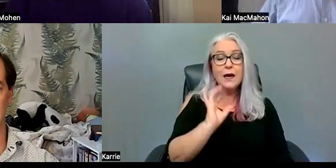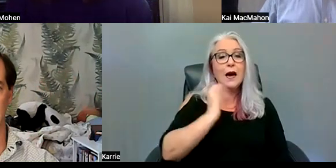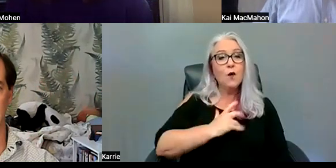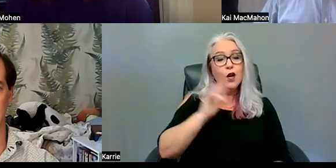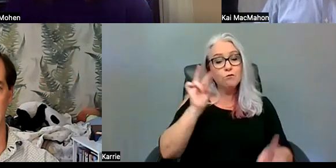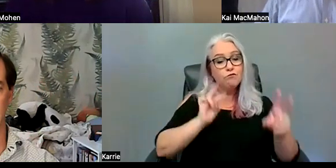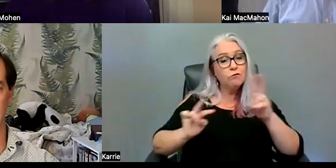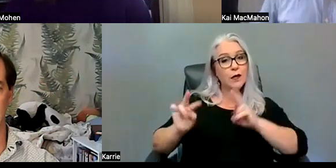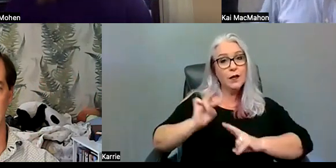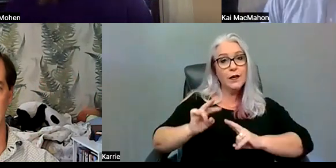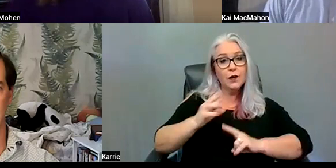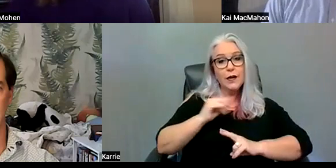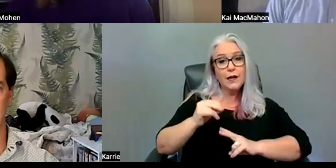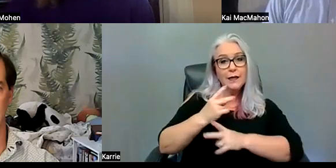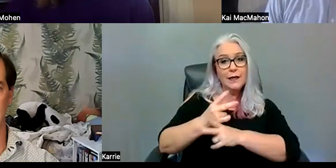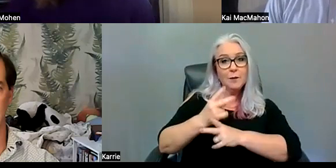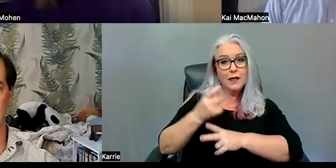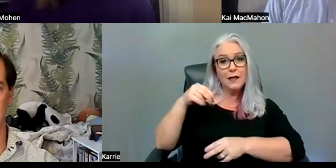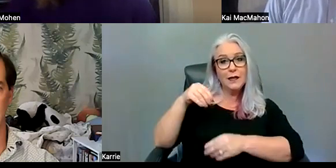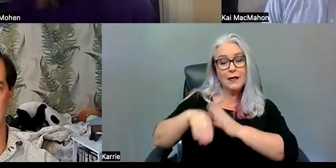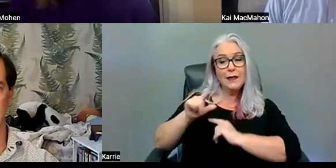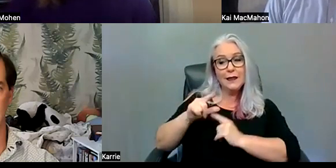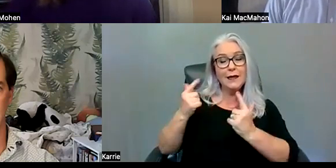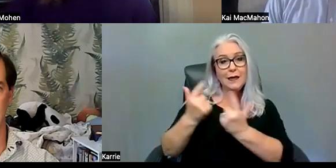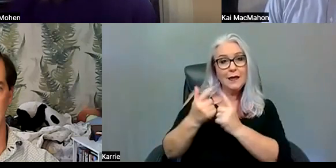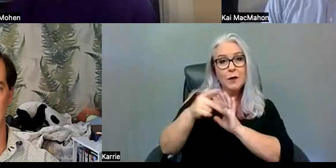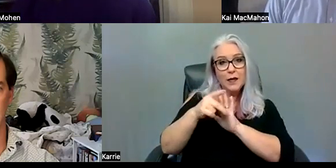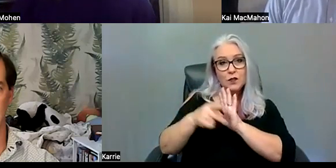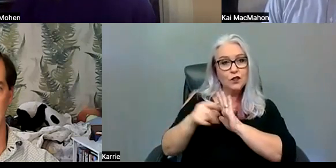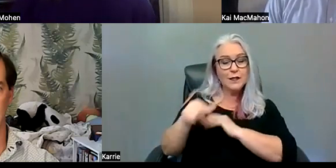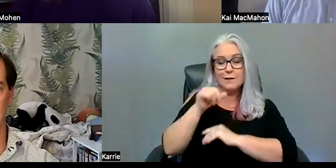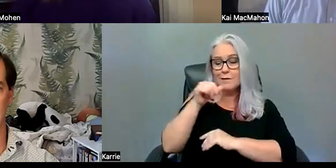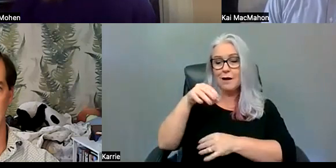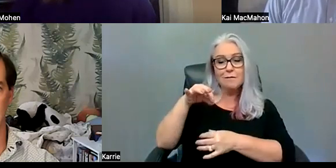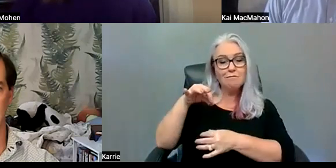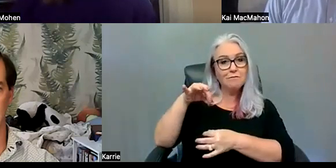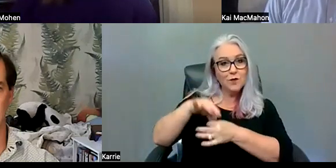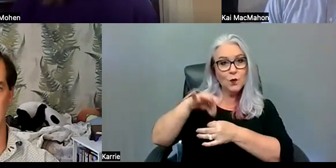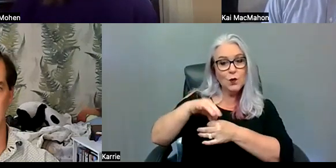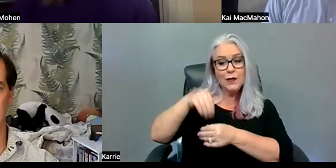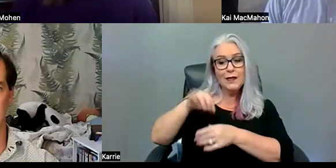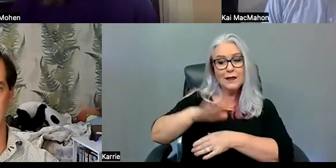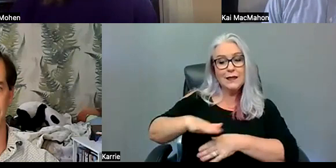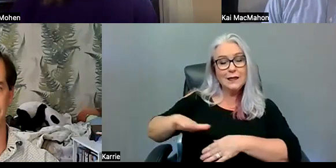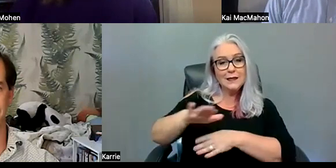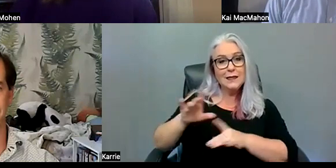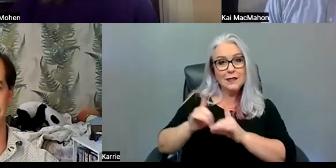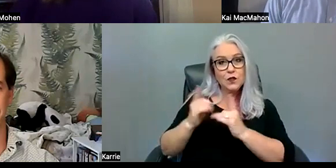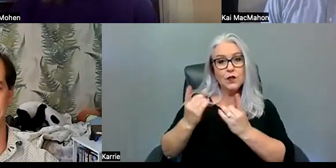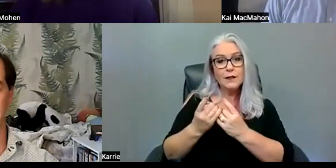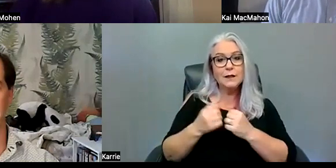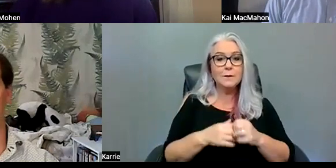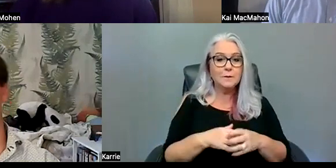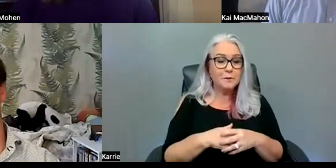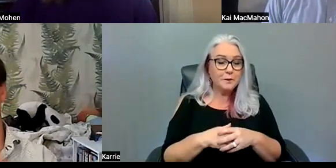league policy, John is not a voter in this district. He is the vice president of the New Rochelle League of Women Voters. Just a